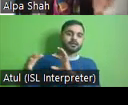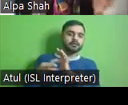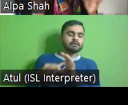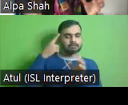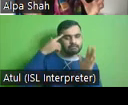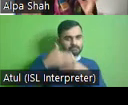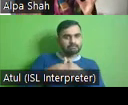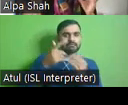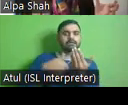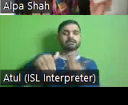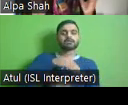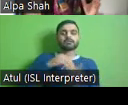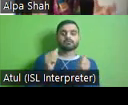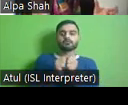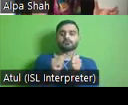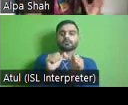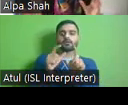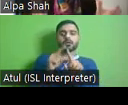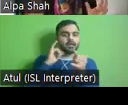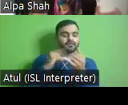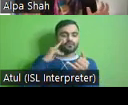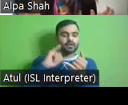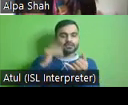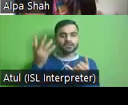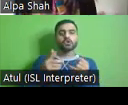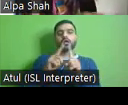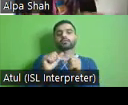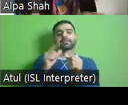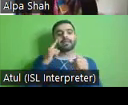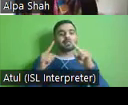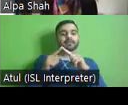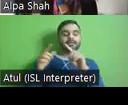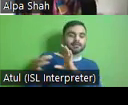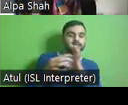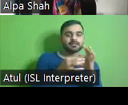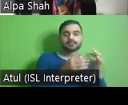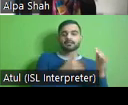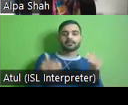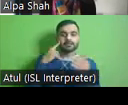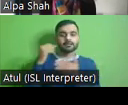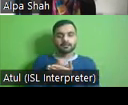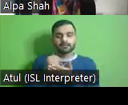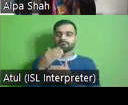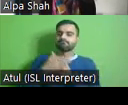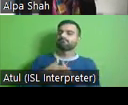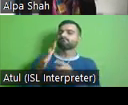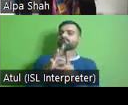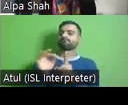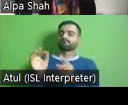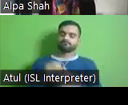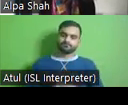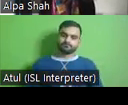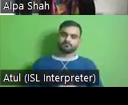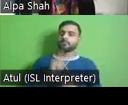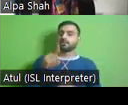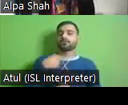the relationship between Adivasis and Dalits, scheduled tribes and scheduled castes, on a tribe to caste continuum. It's